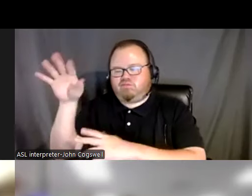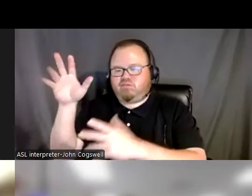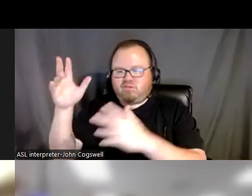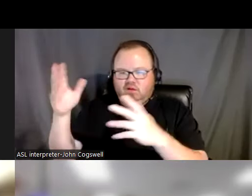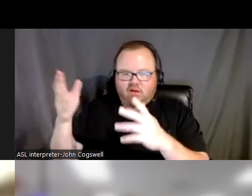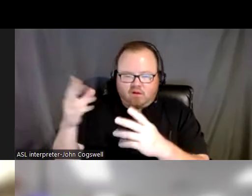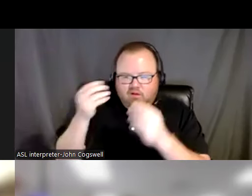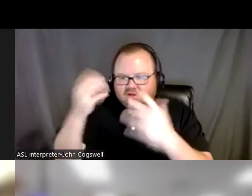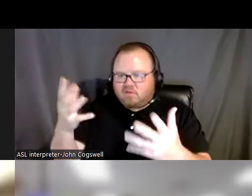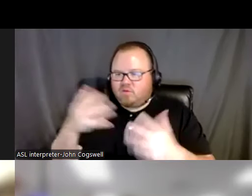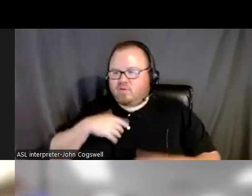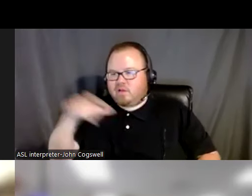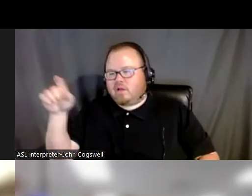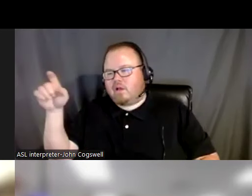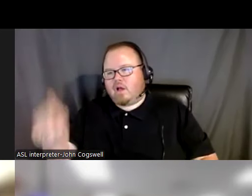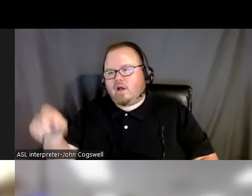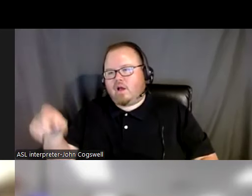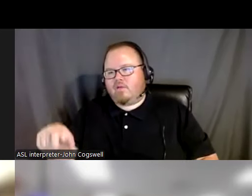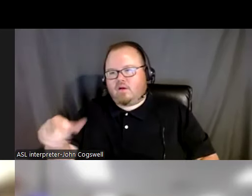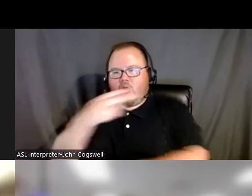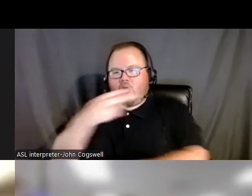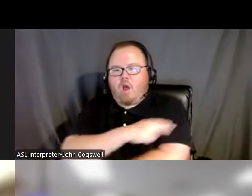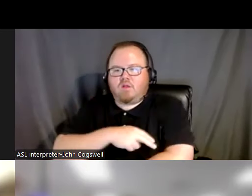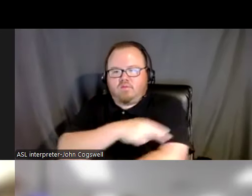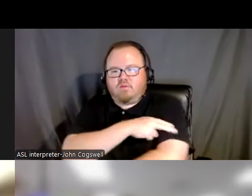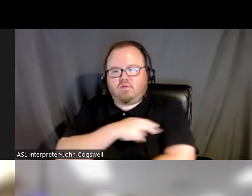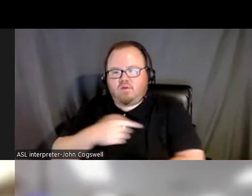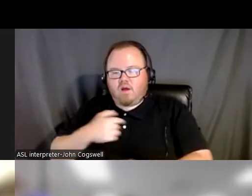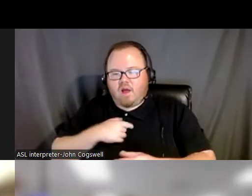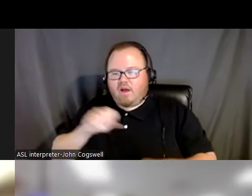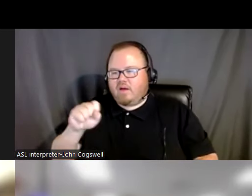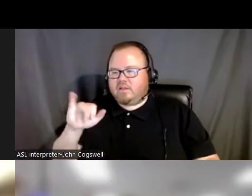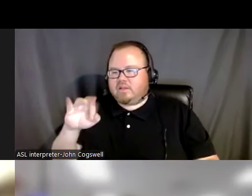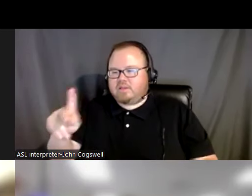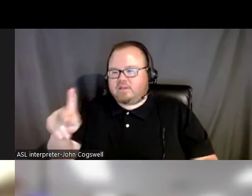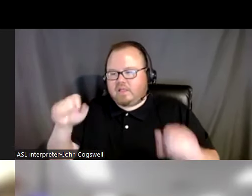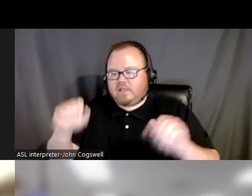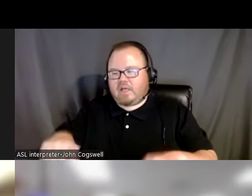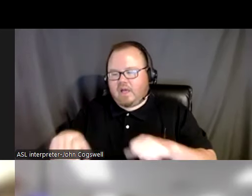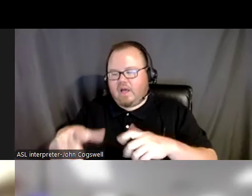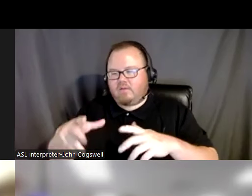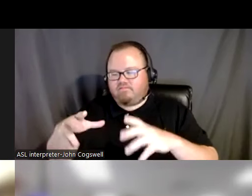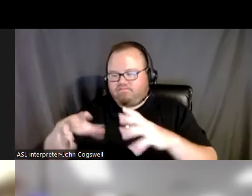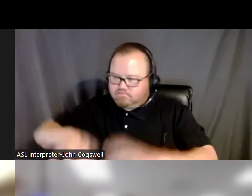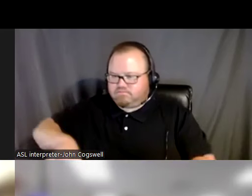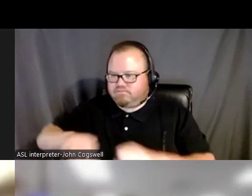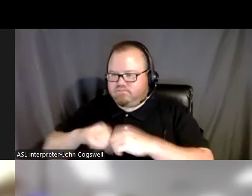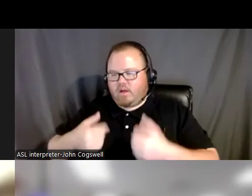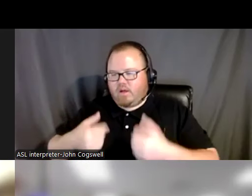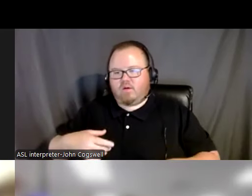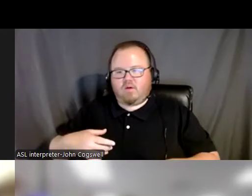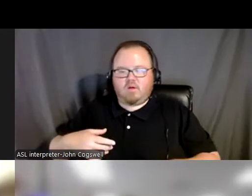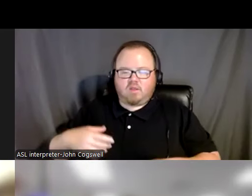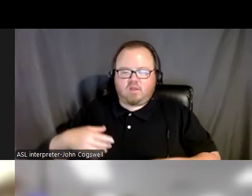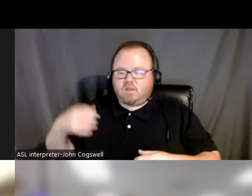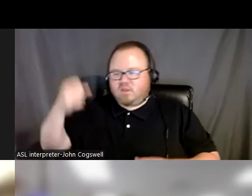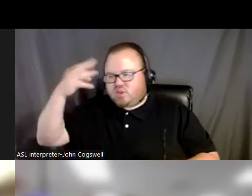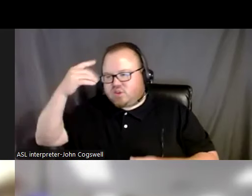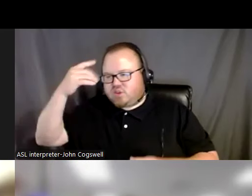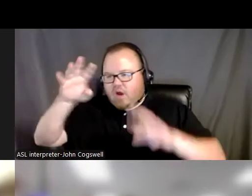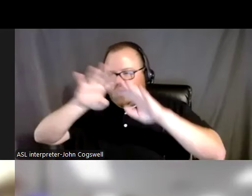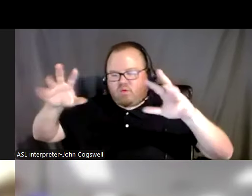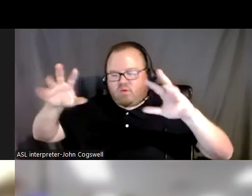make, in a hospital setting, they have breakaway sinks and breakaway door handles and breakaway doors and tearaway shower curtains.